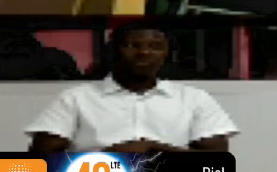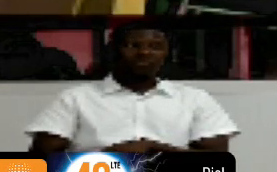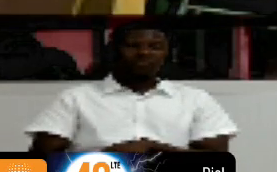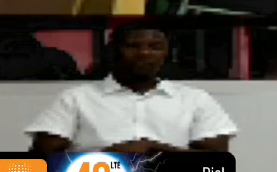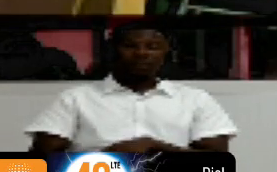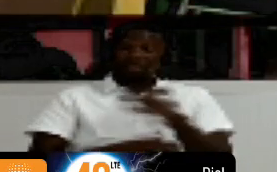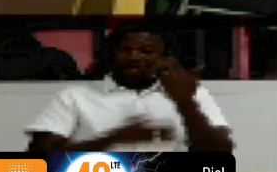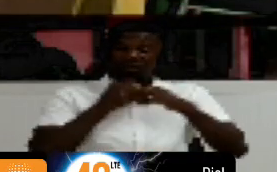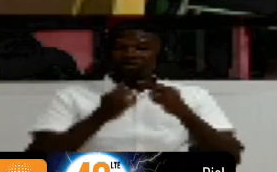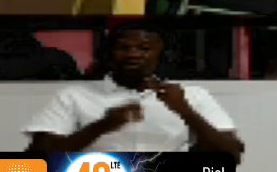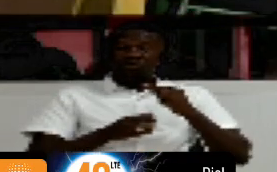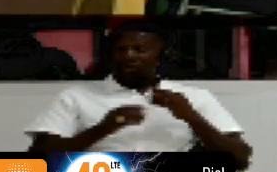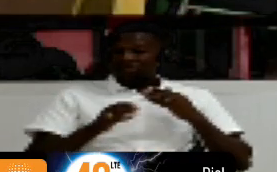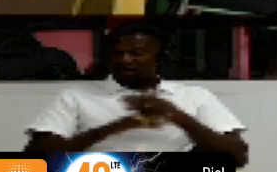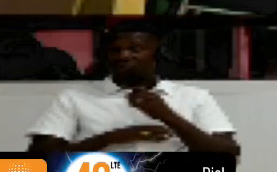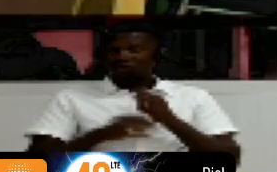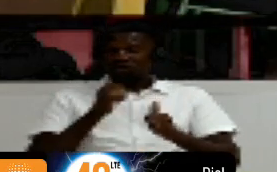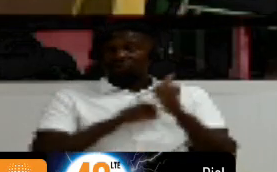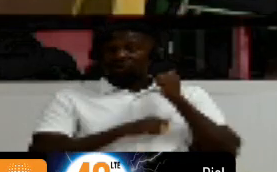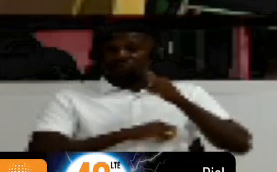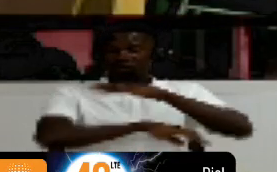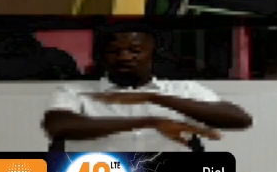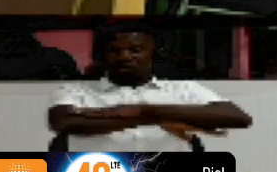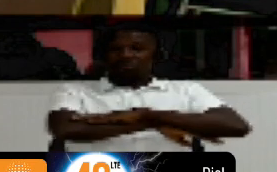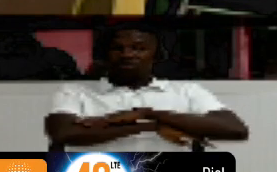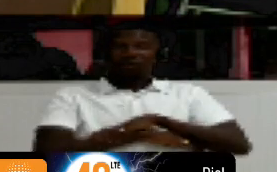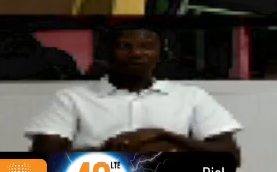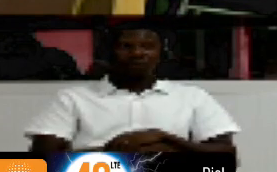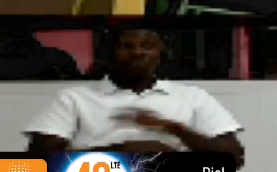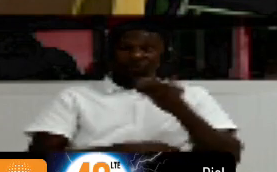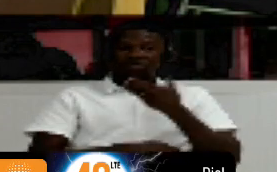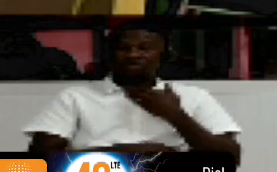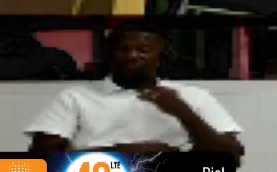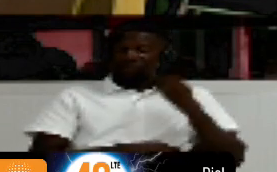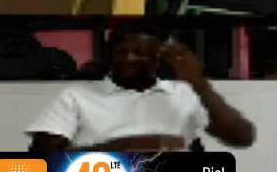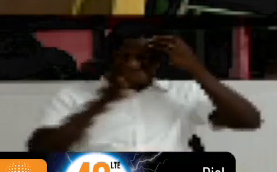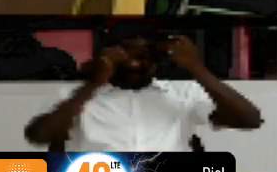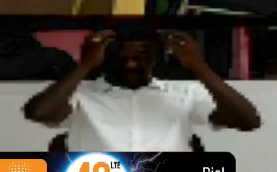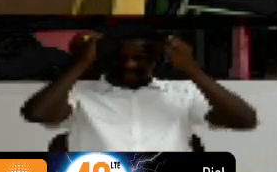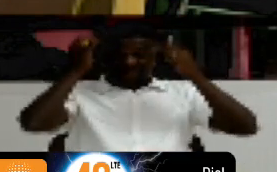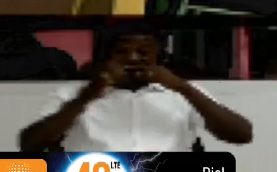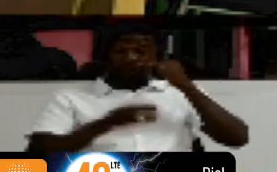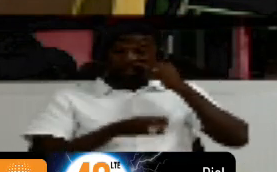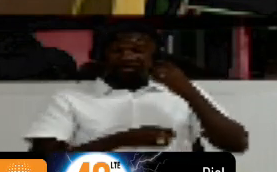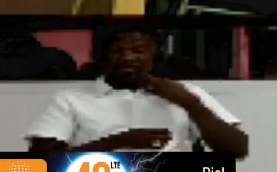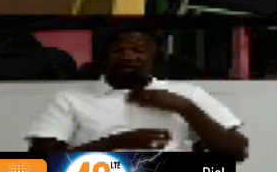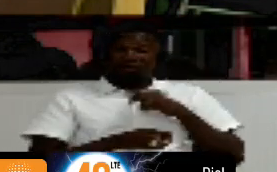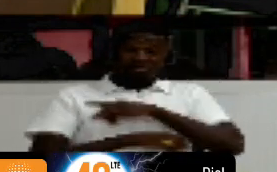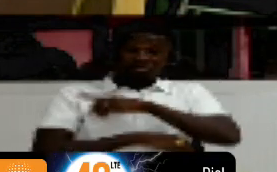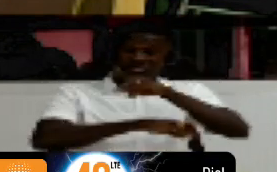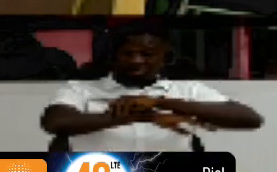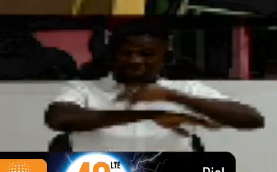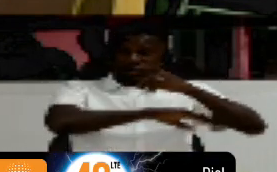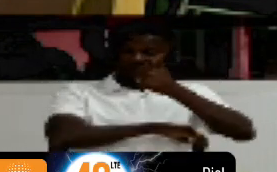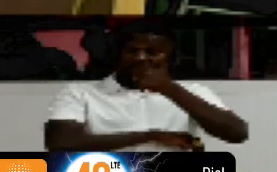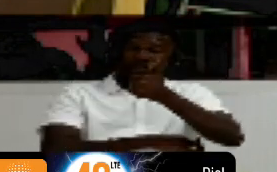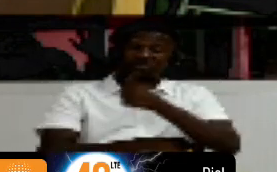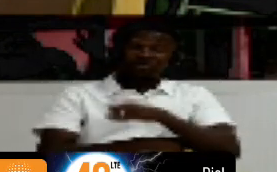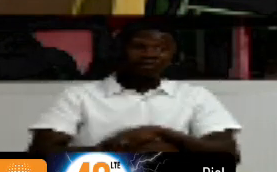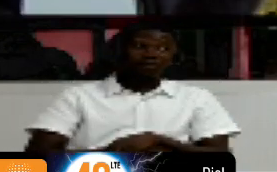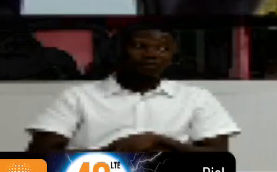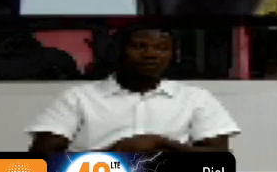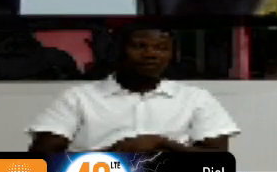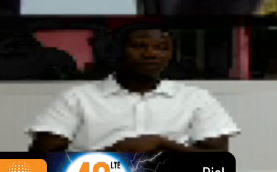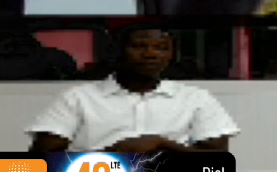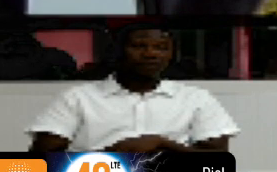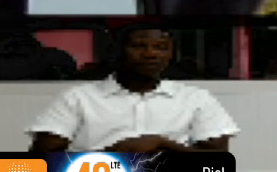Never too late to go back to school. Yeah. You can always, you can even have gray hair and still go to primary six.